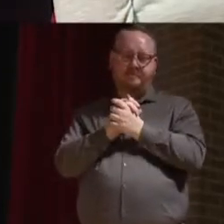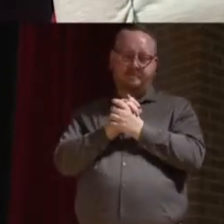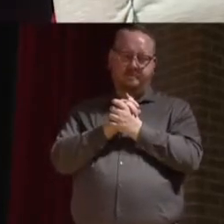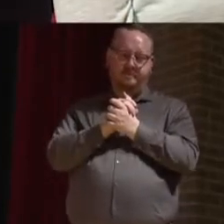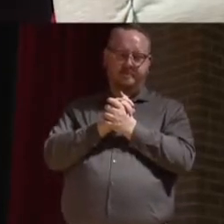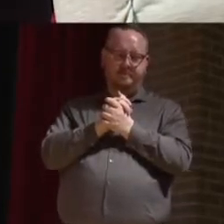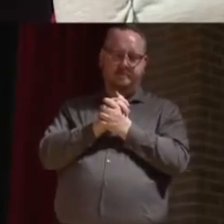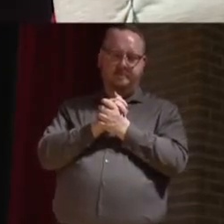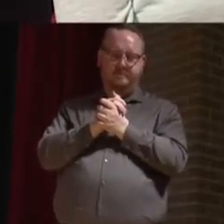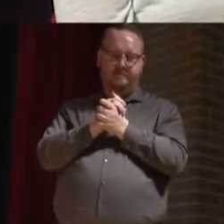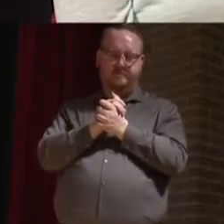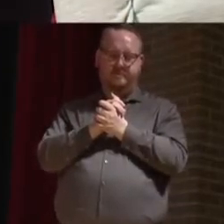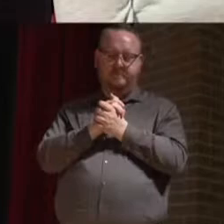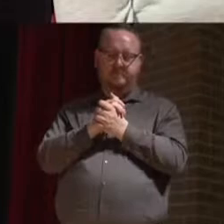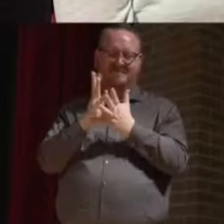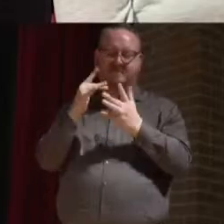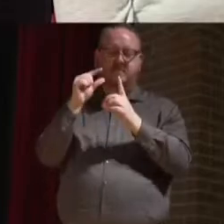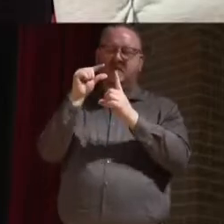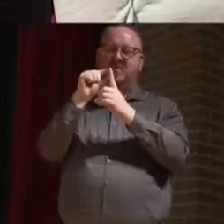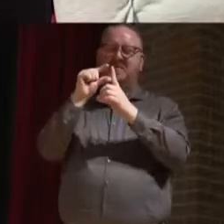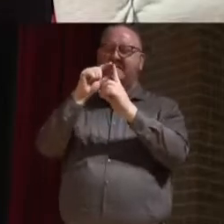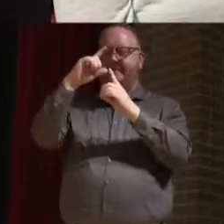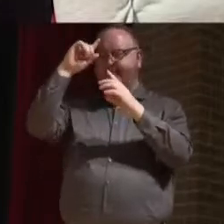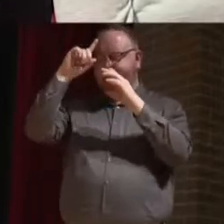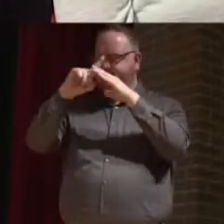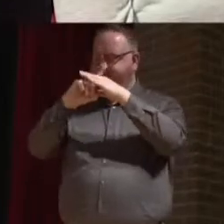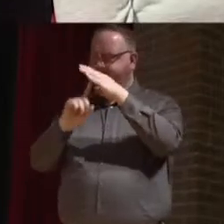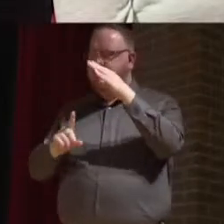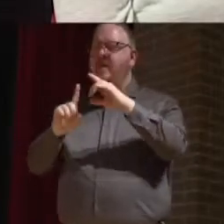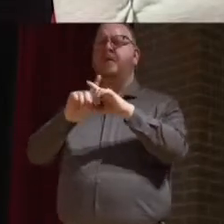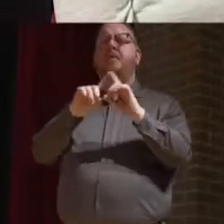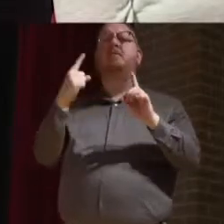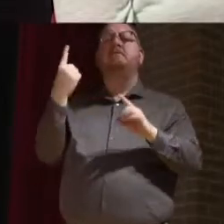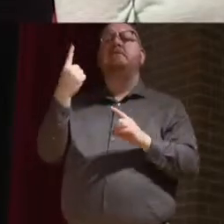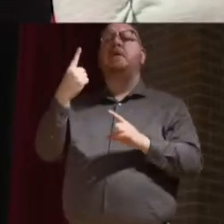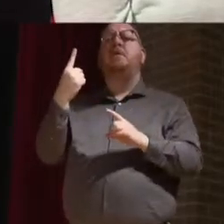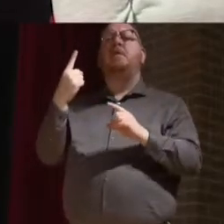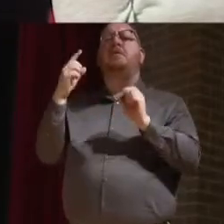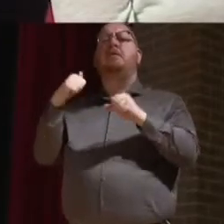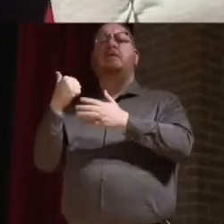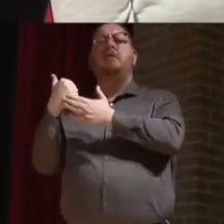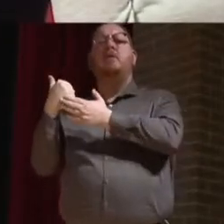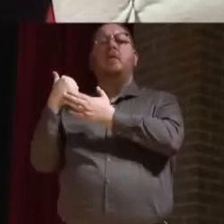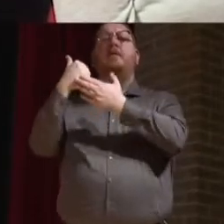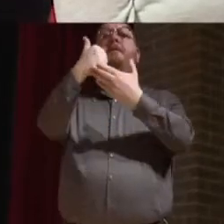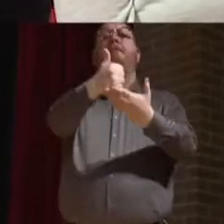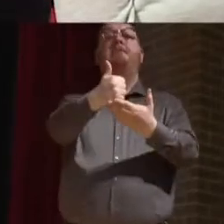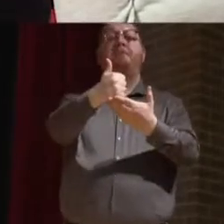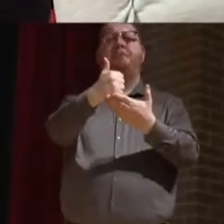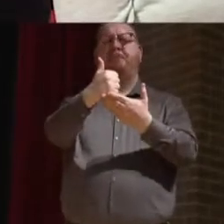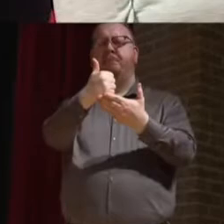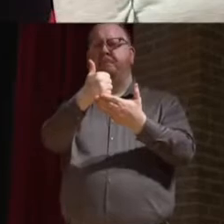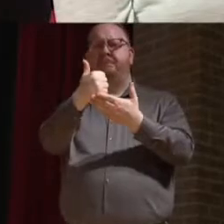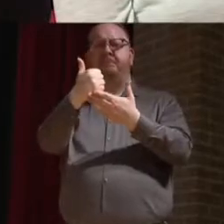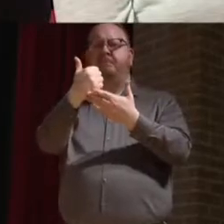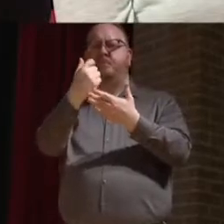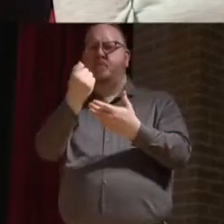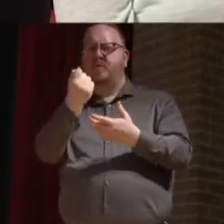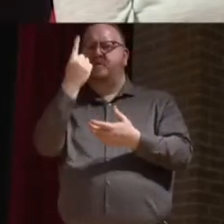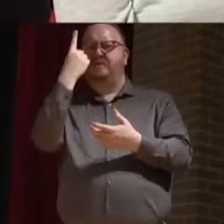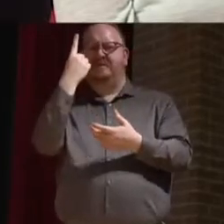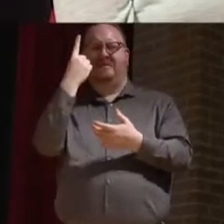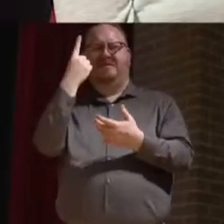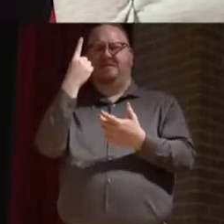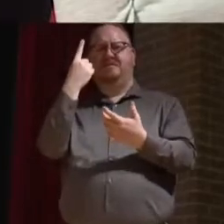I don't know the right term for it, but it would be a person that would help us understand, what the